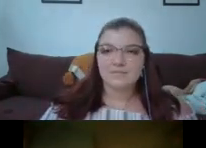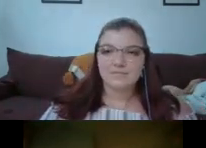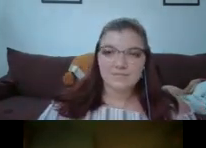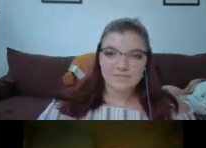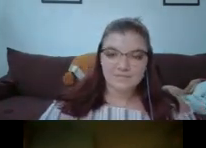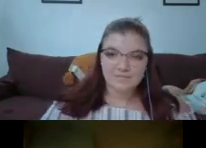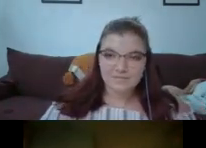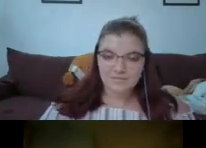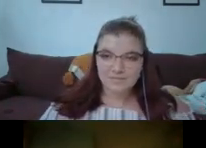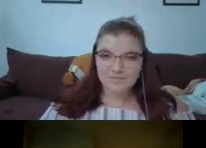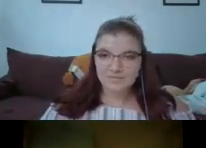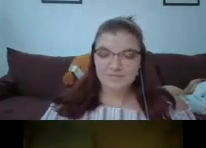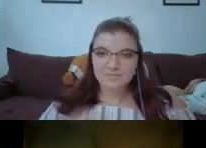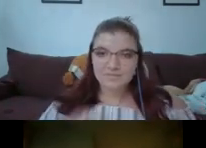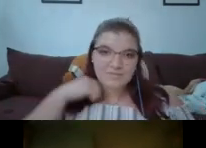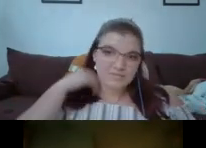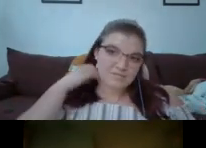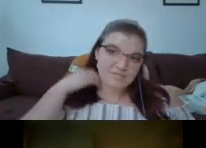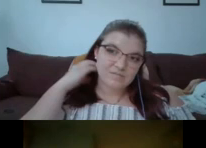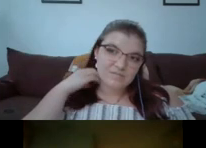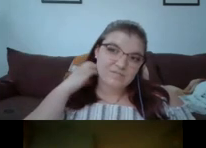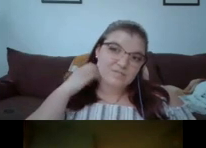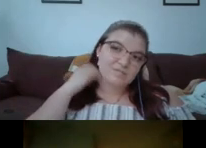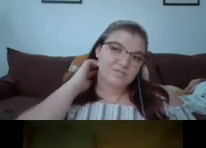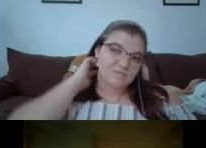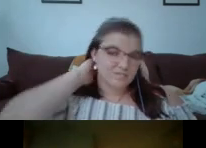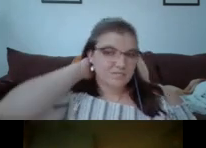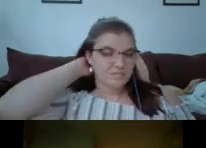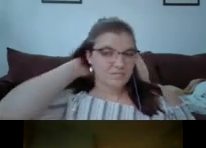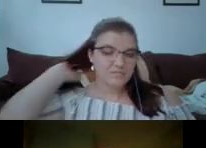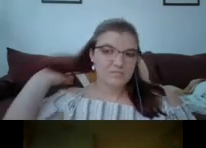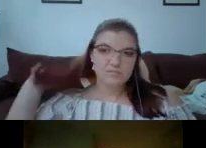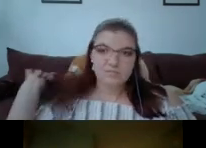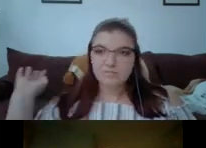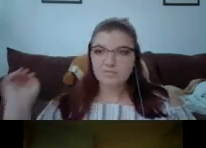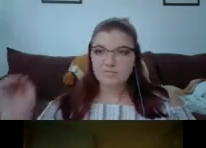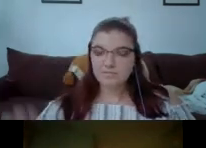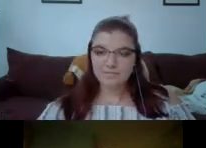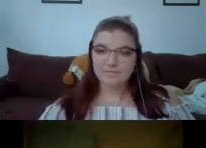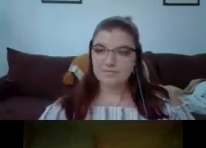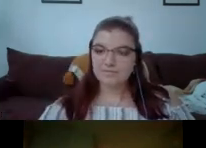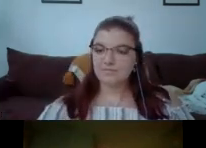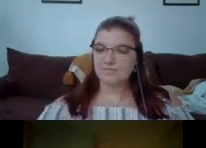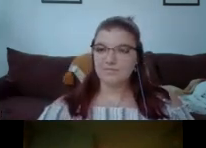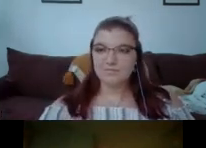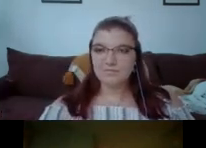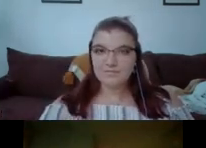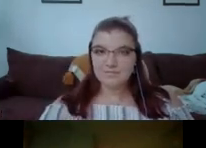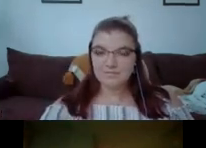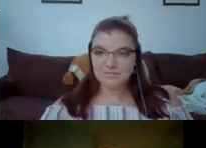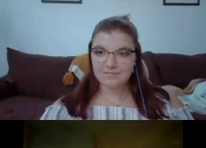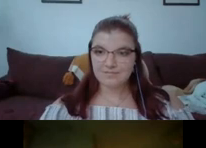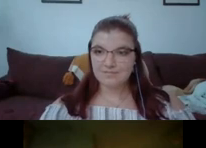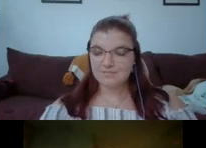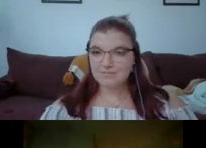baron. And he came into office determined as an educational reformer, determined to dramatically